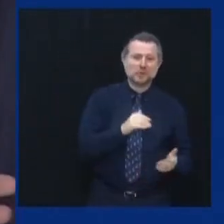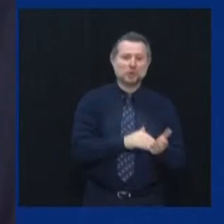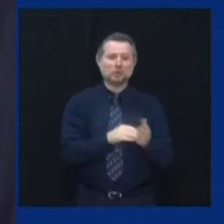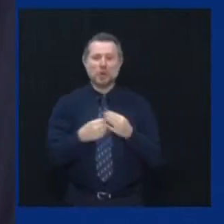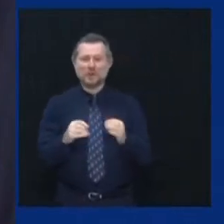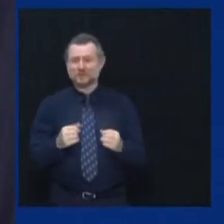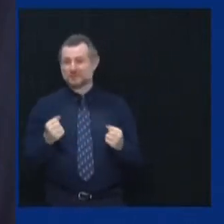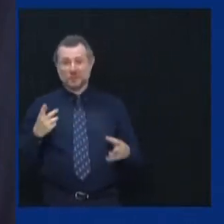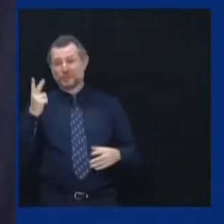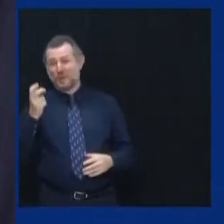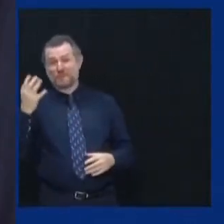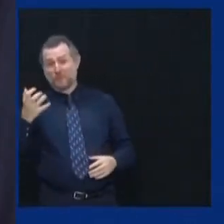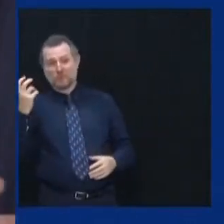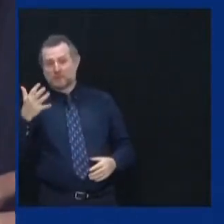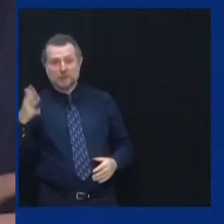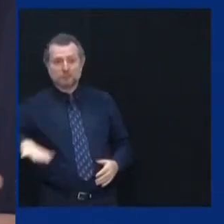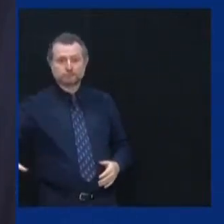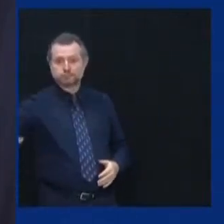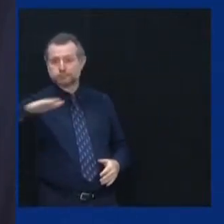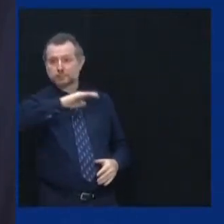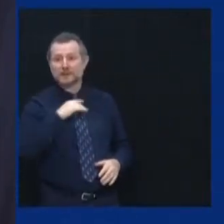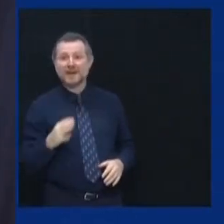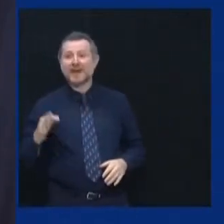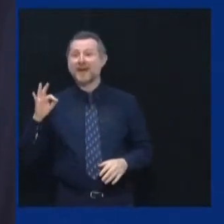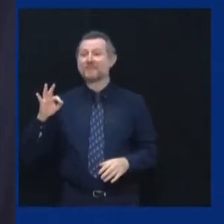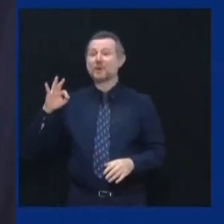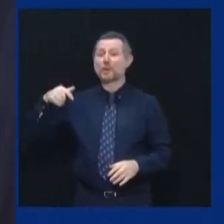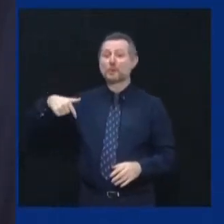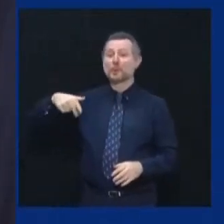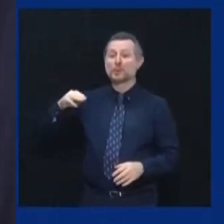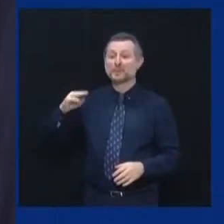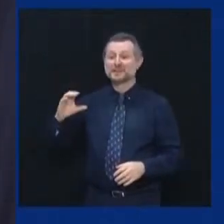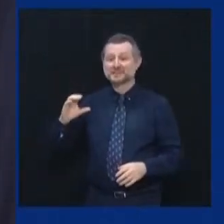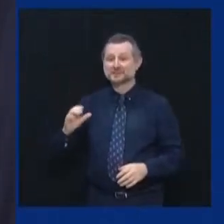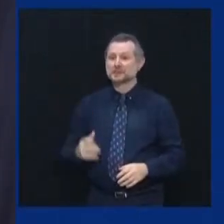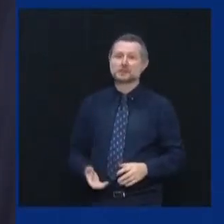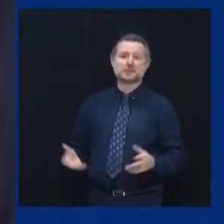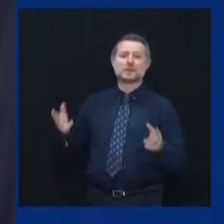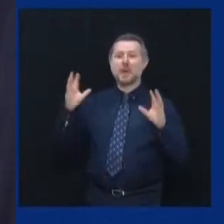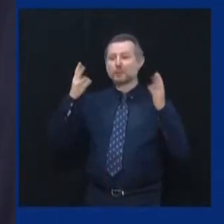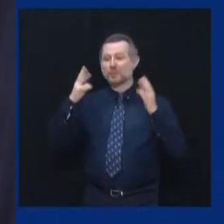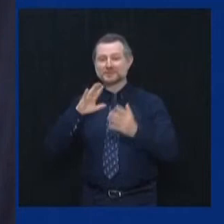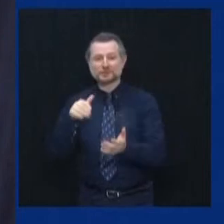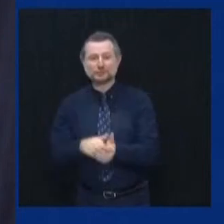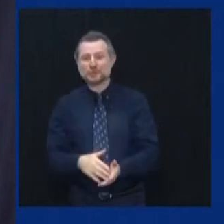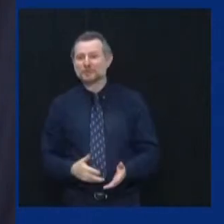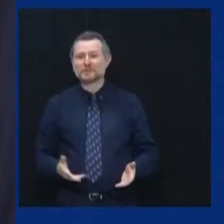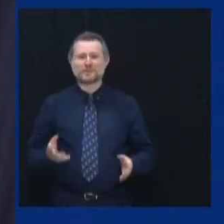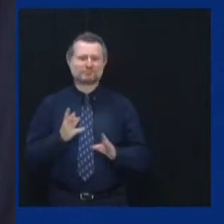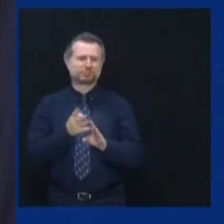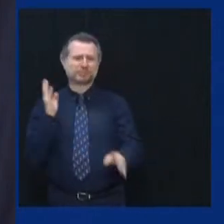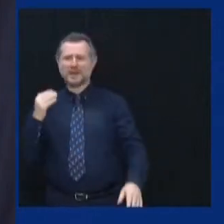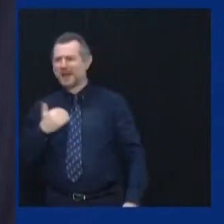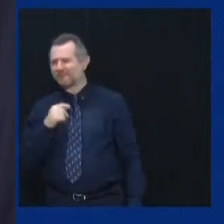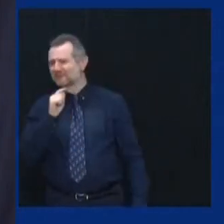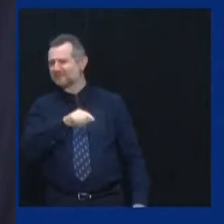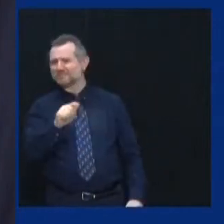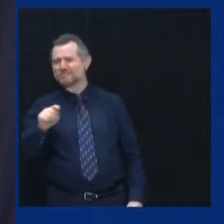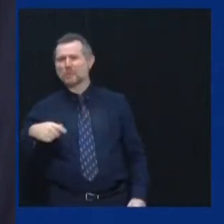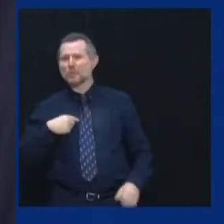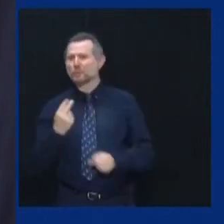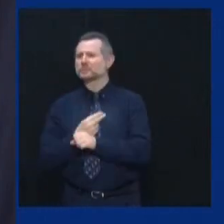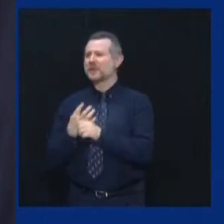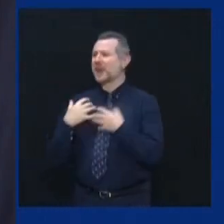hundreds. FQMCs, hundreds. Ambulatory centers, hundreds of them. Local health